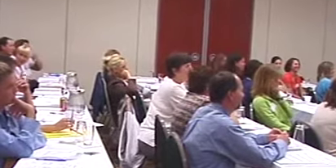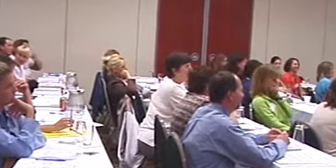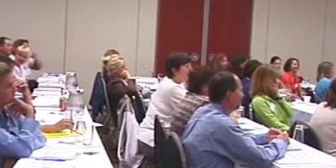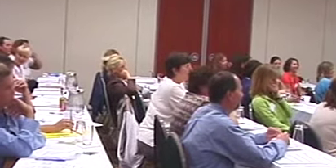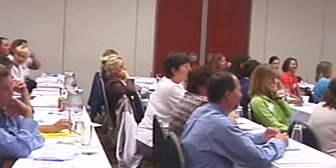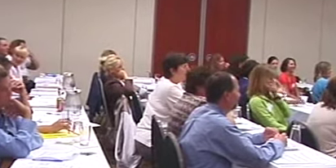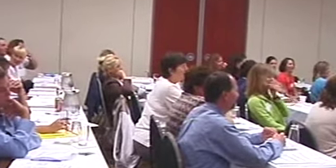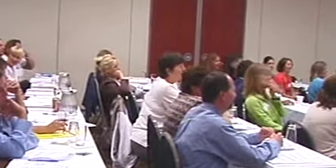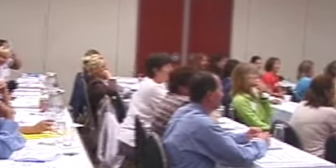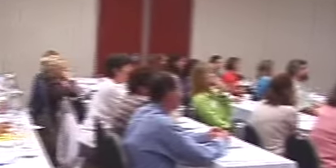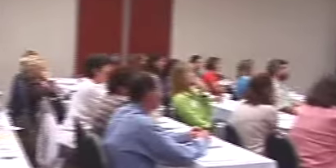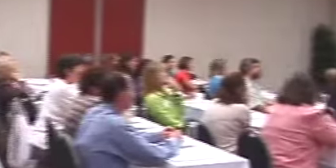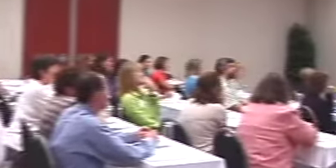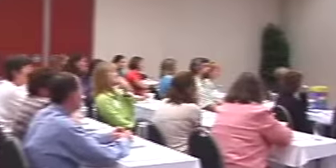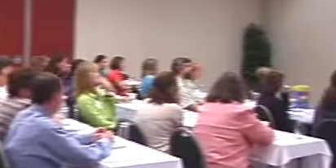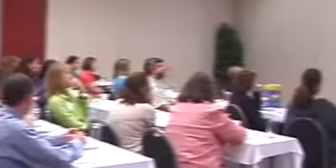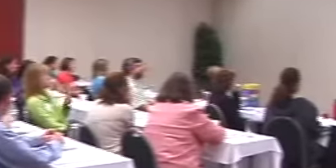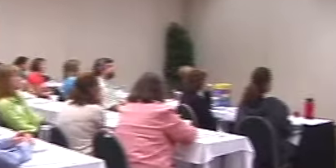Okay, let's stop there.